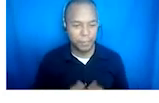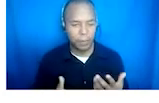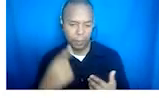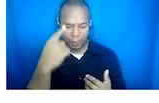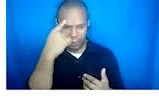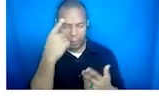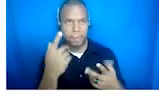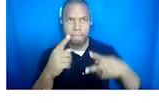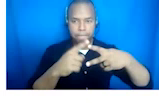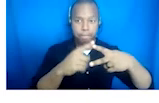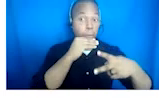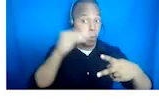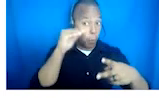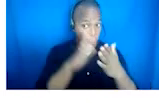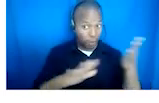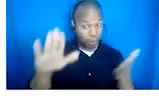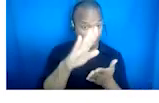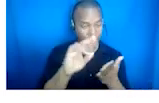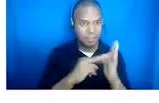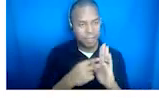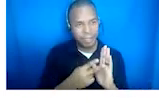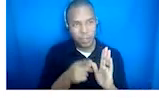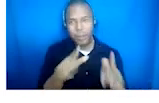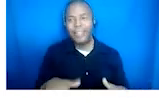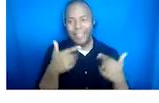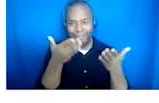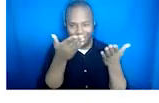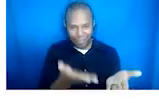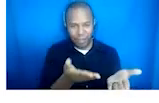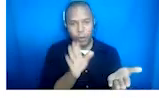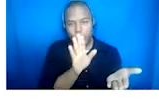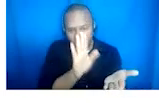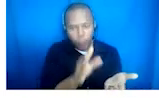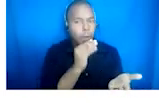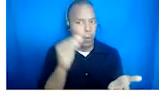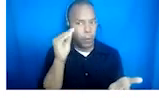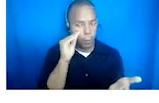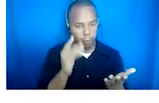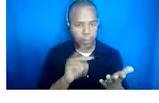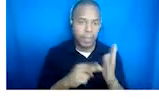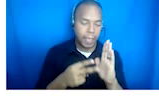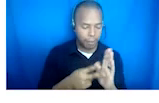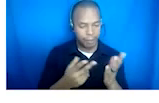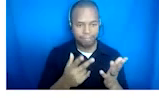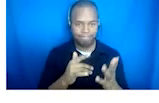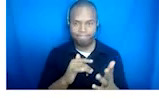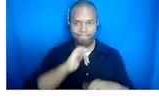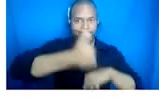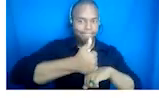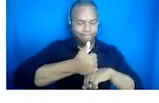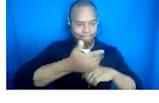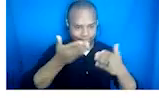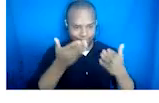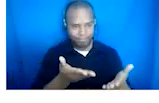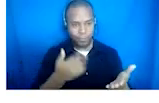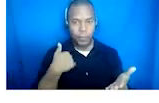a home college is where your home is, right? Our students who have set up their homes here, we're their